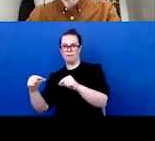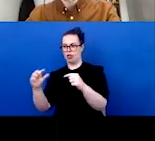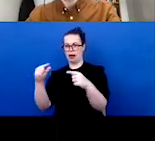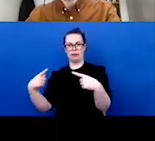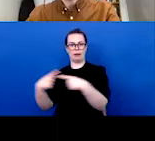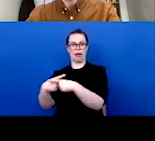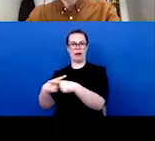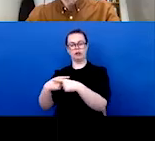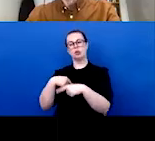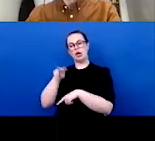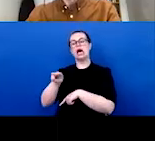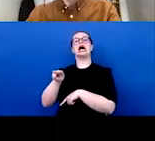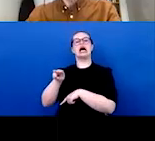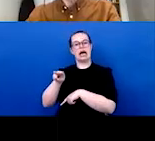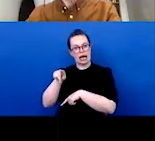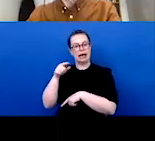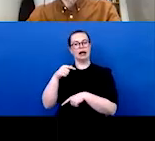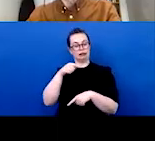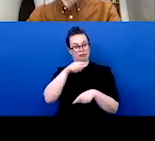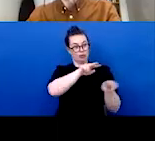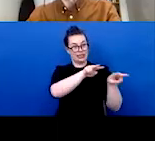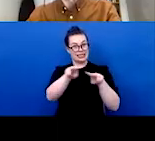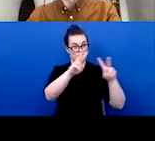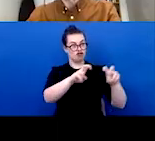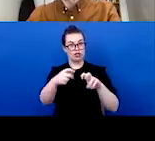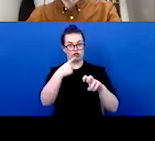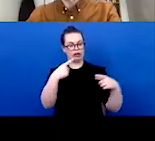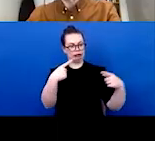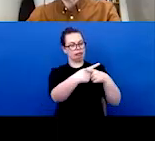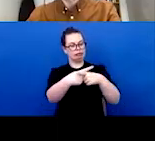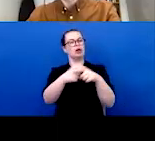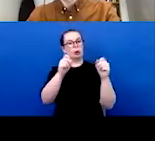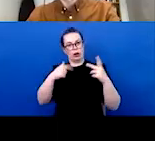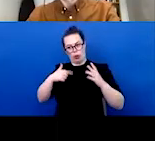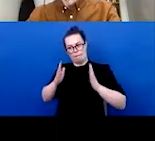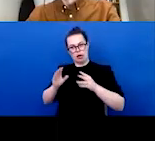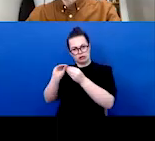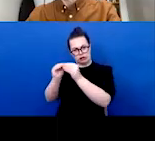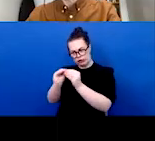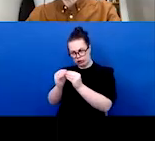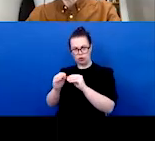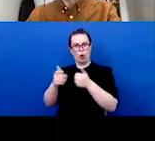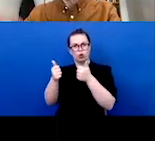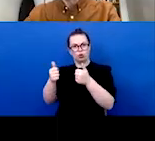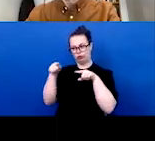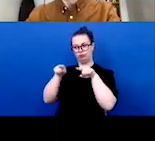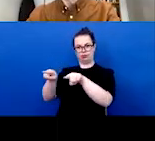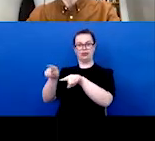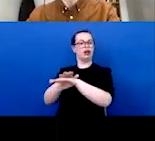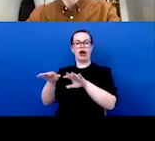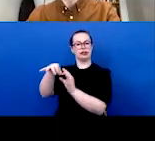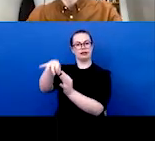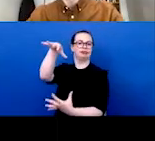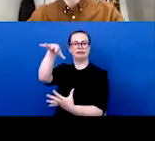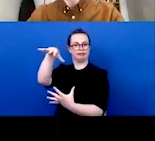terms. So we implemented the parallel architecture in this single